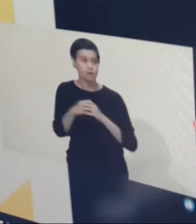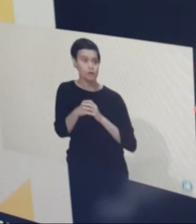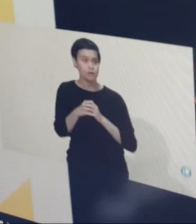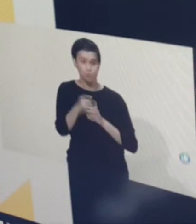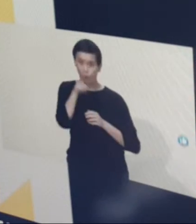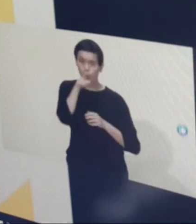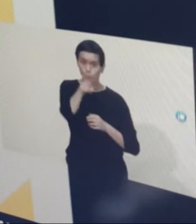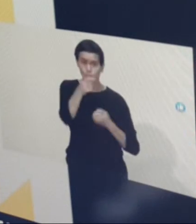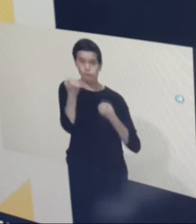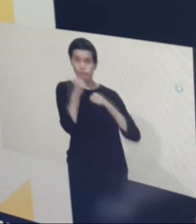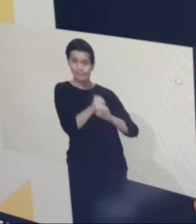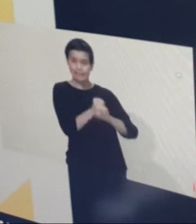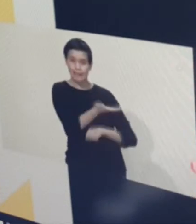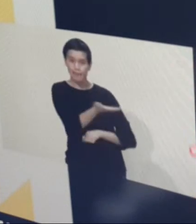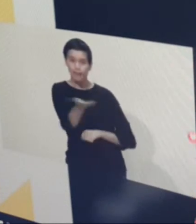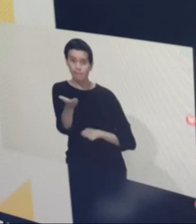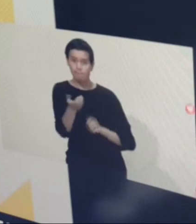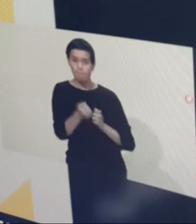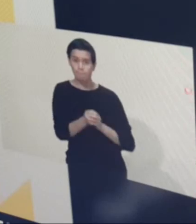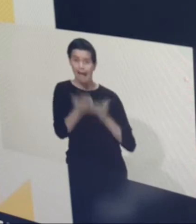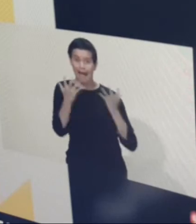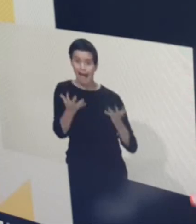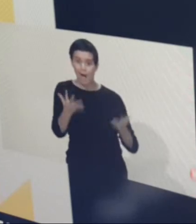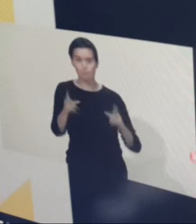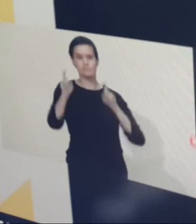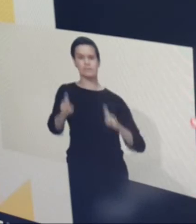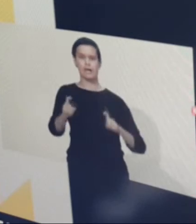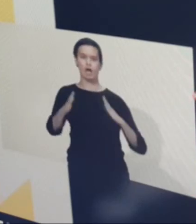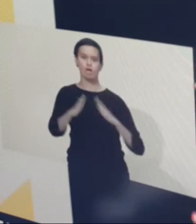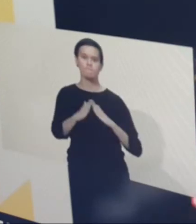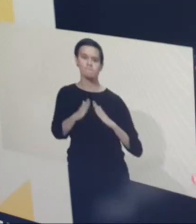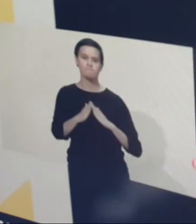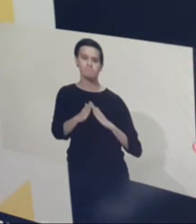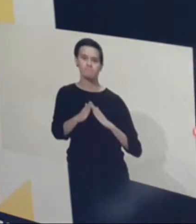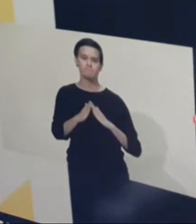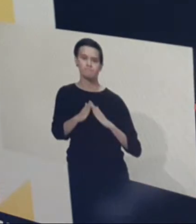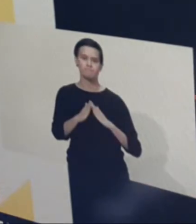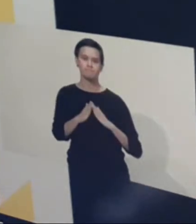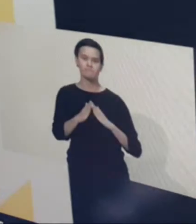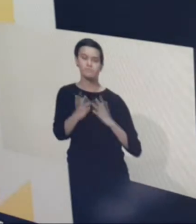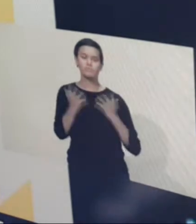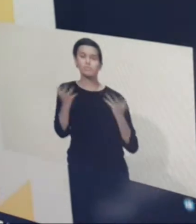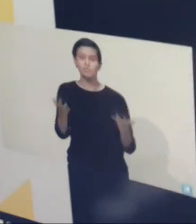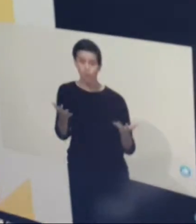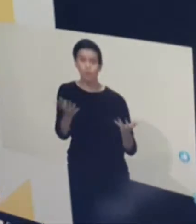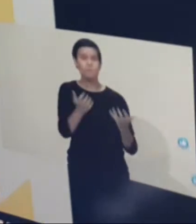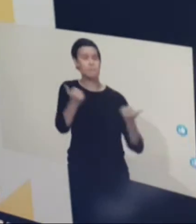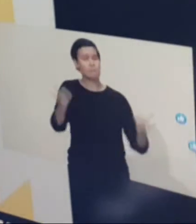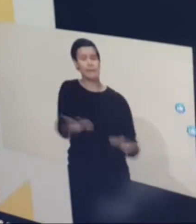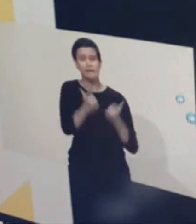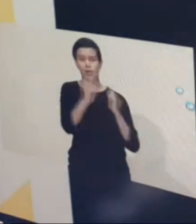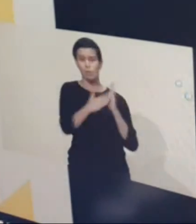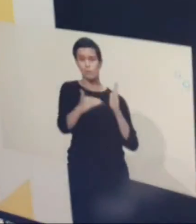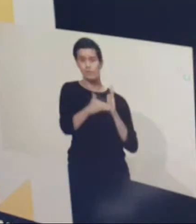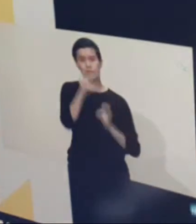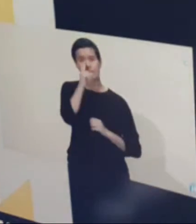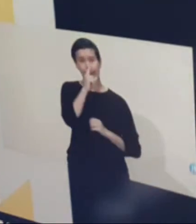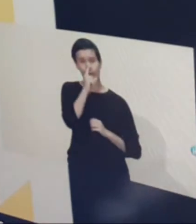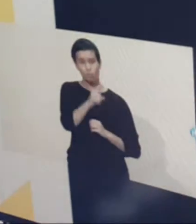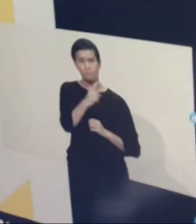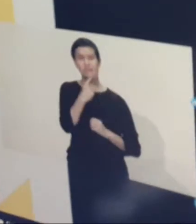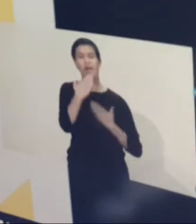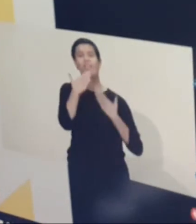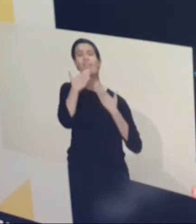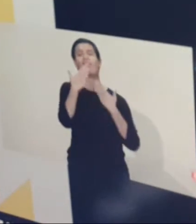couldn't reach those that it could easily take. And for that, there are many people who are grateful to you, their team of 5